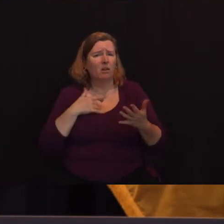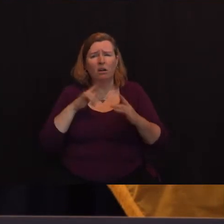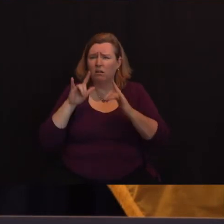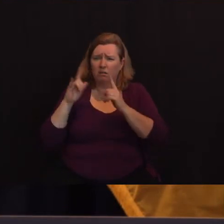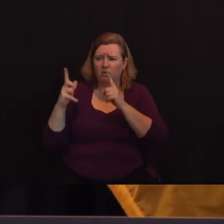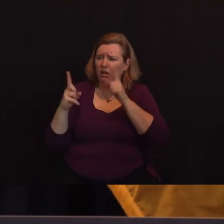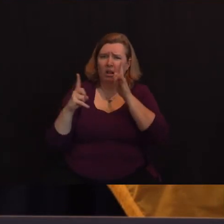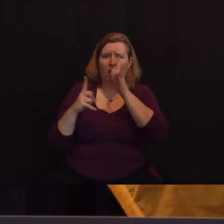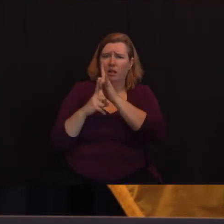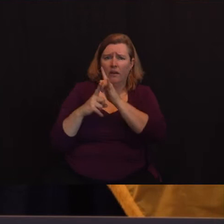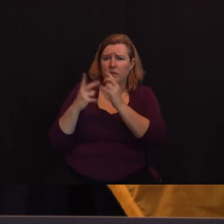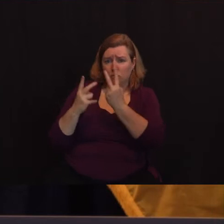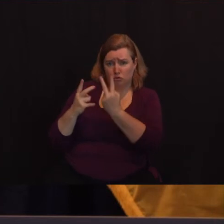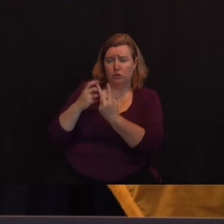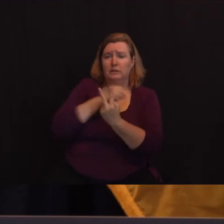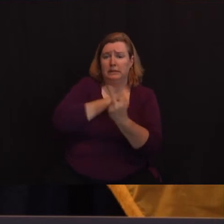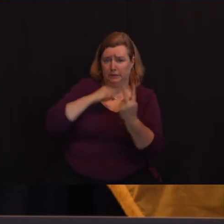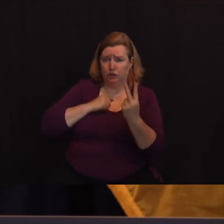Tully was